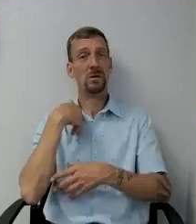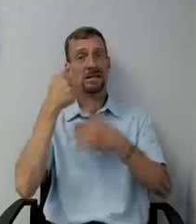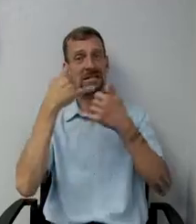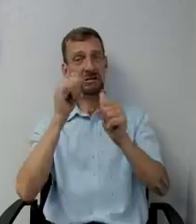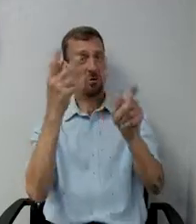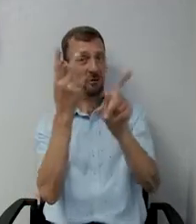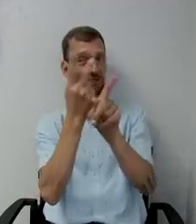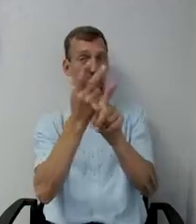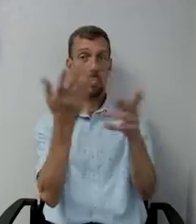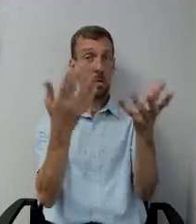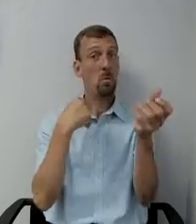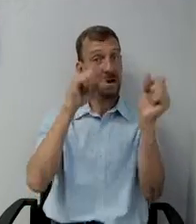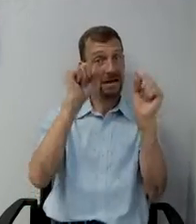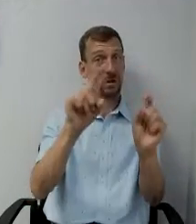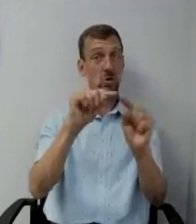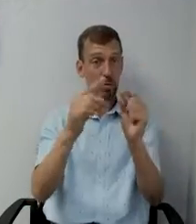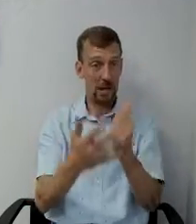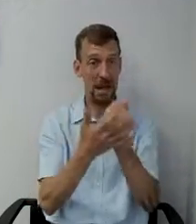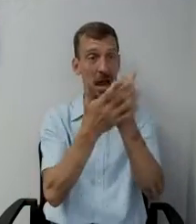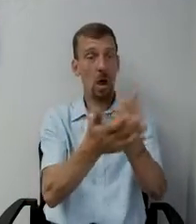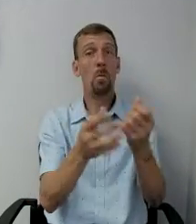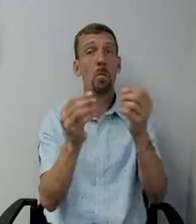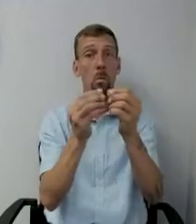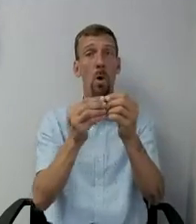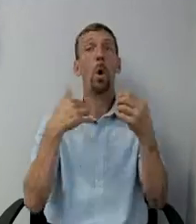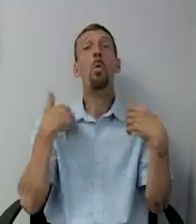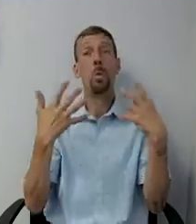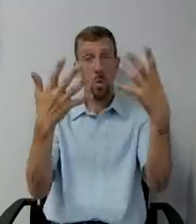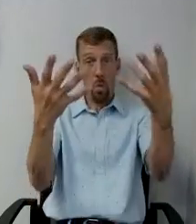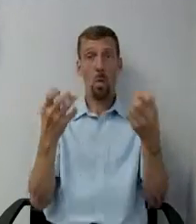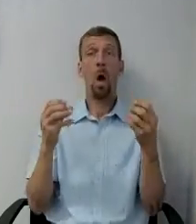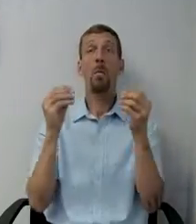of that. But we would love to do much more widespread testing. Right.